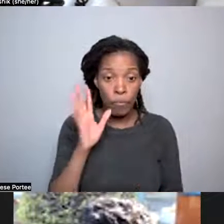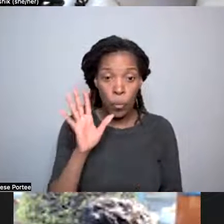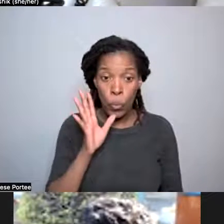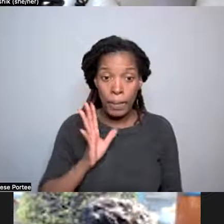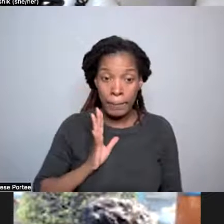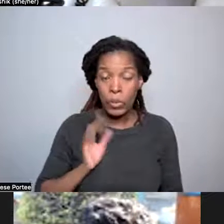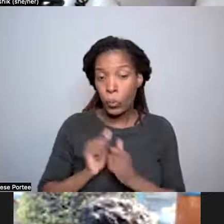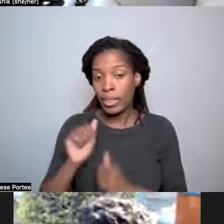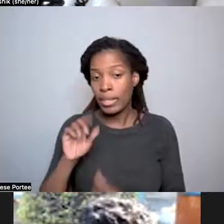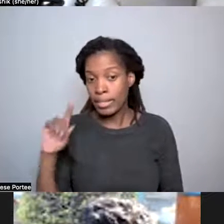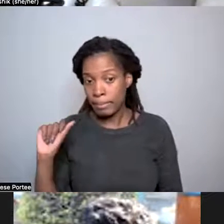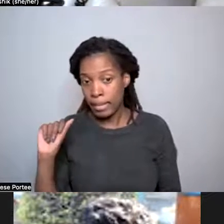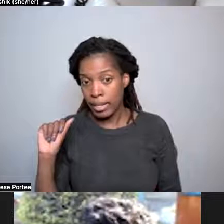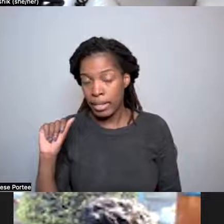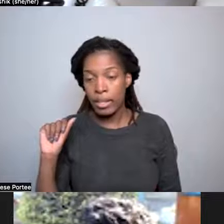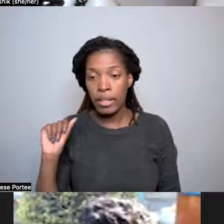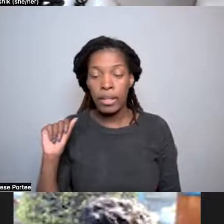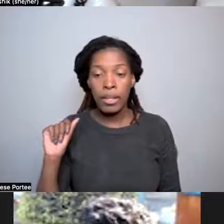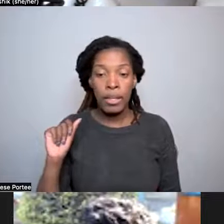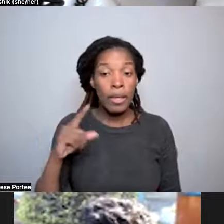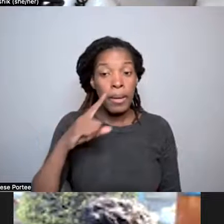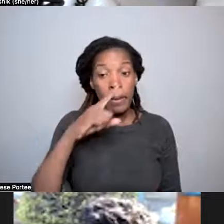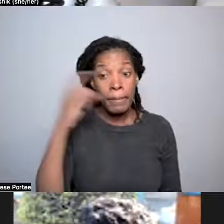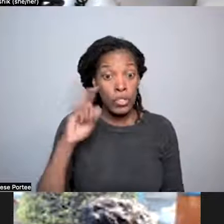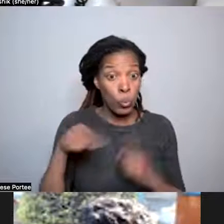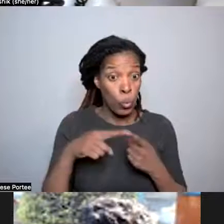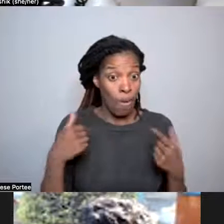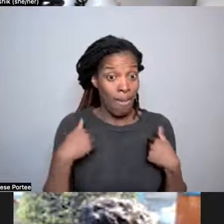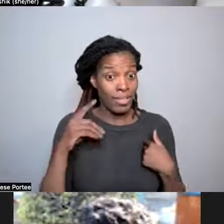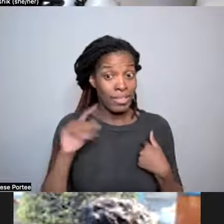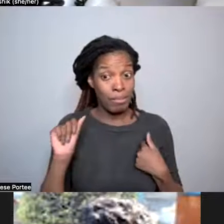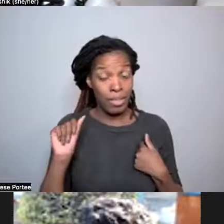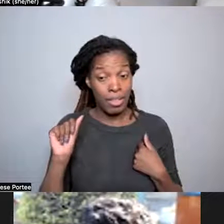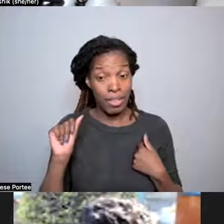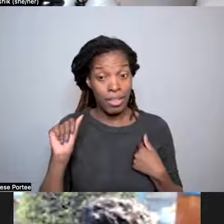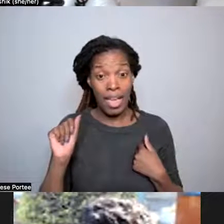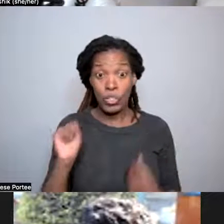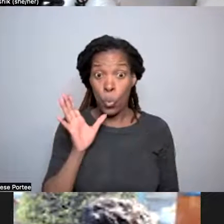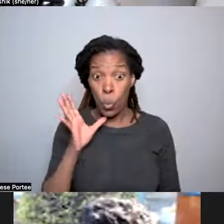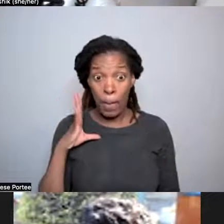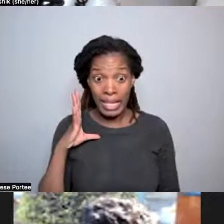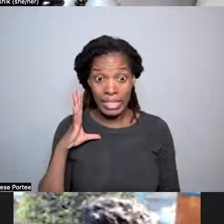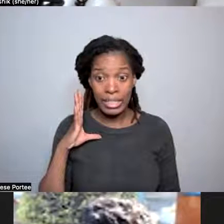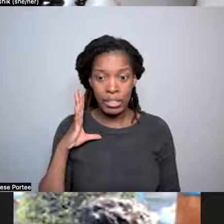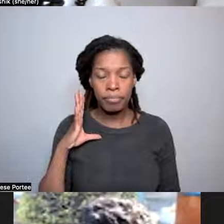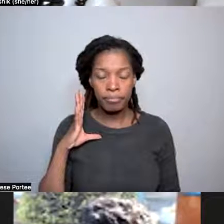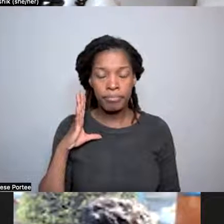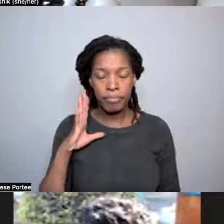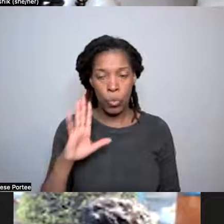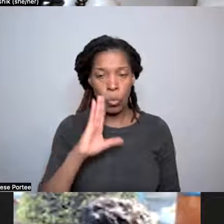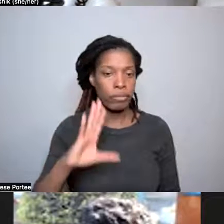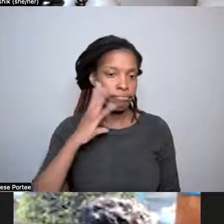a disability, because when you are disabled as a woman, you face